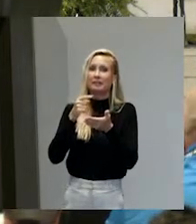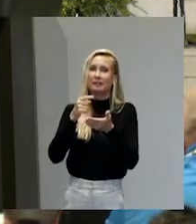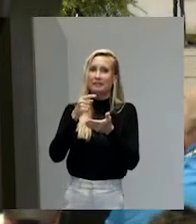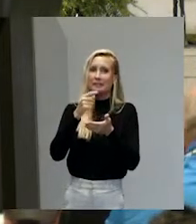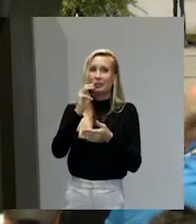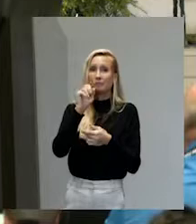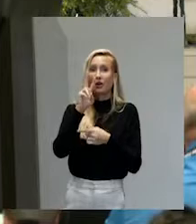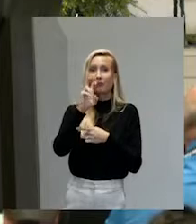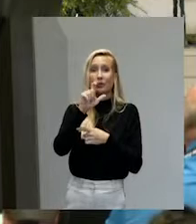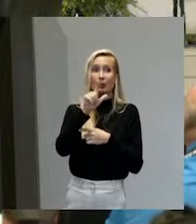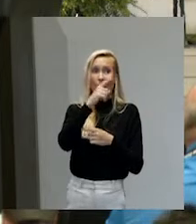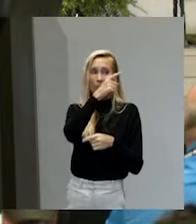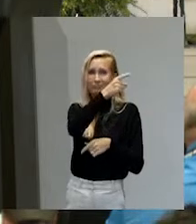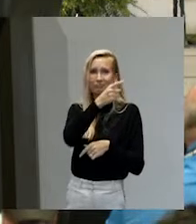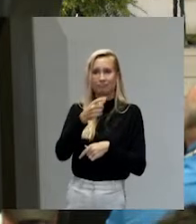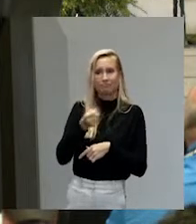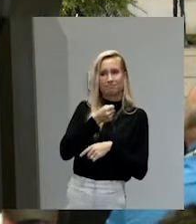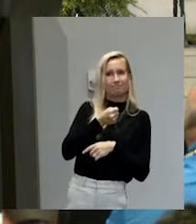It's not.